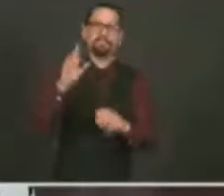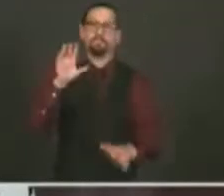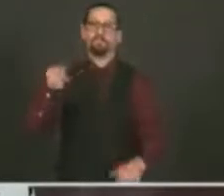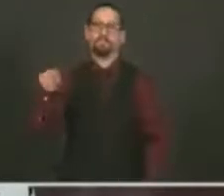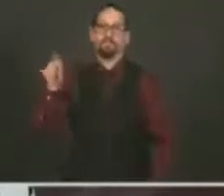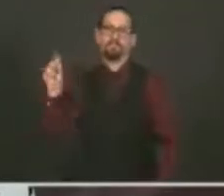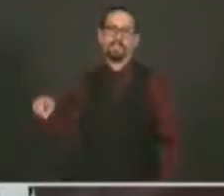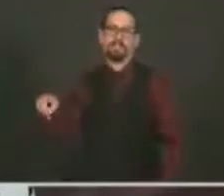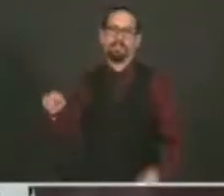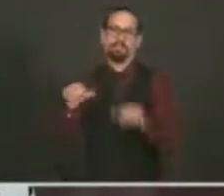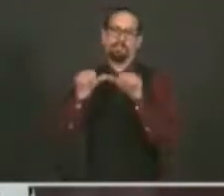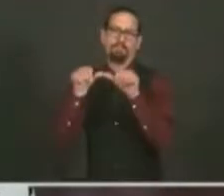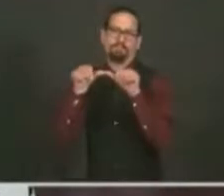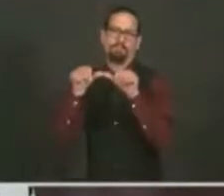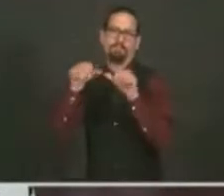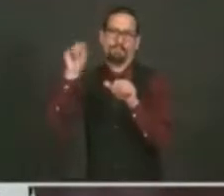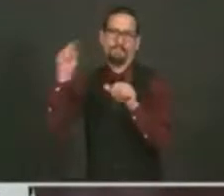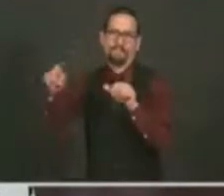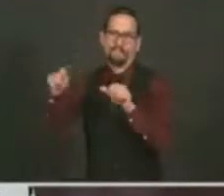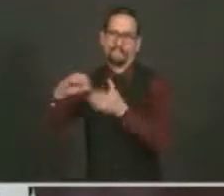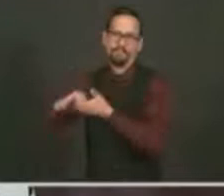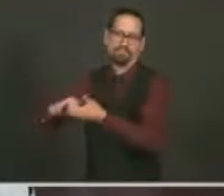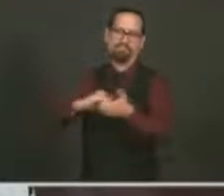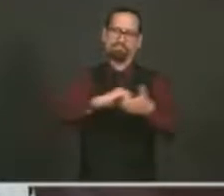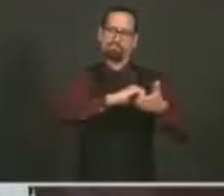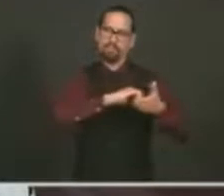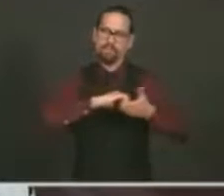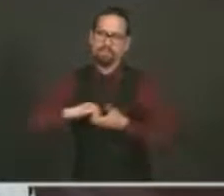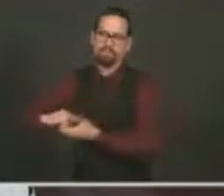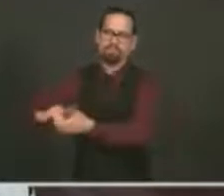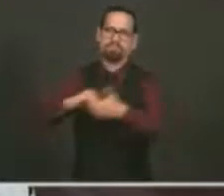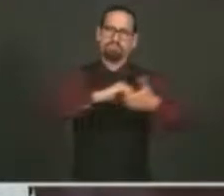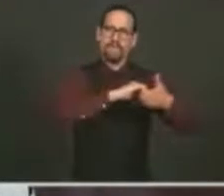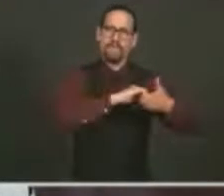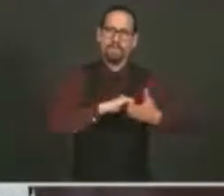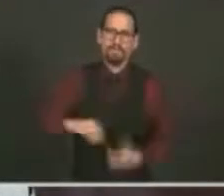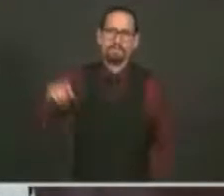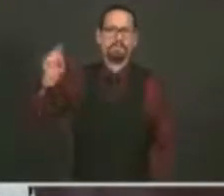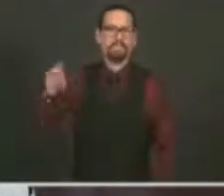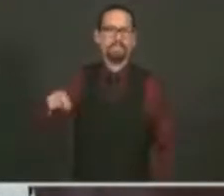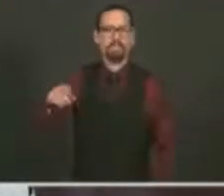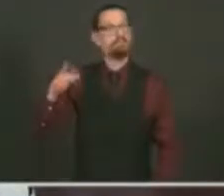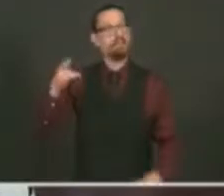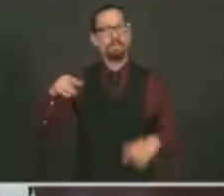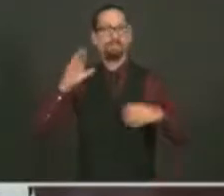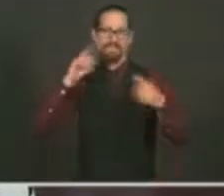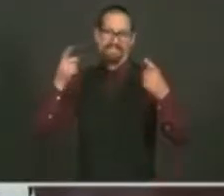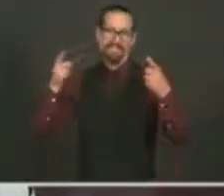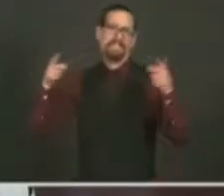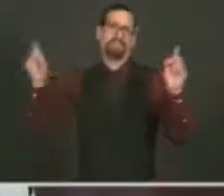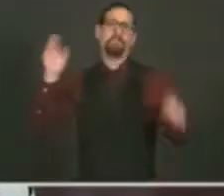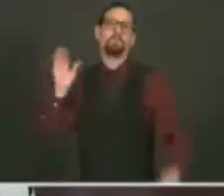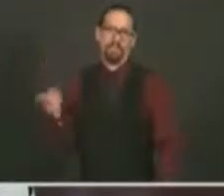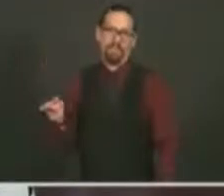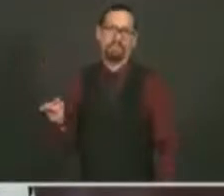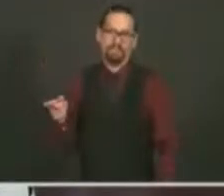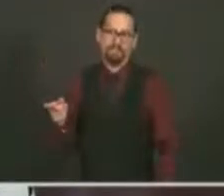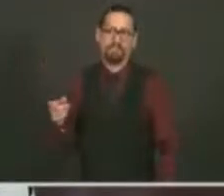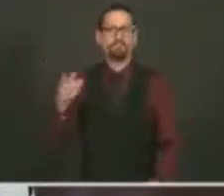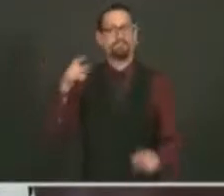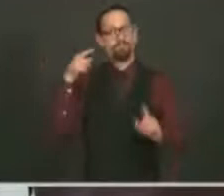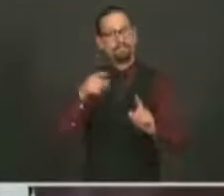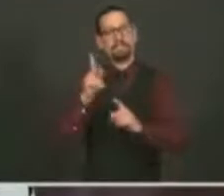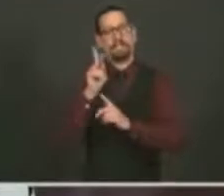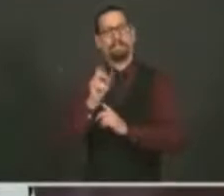partnership for us to continue to go forward as effectively as we have been with the K-12 community.